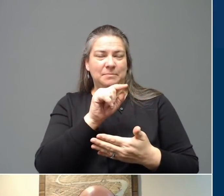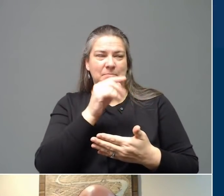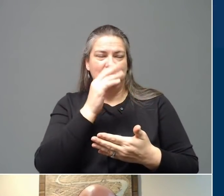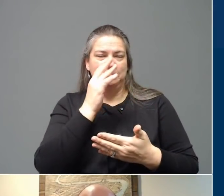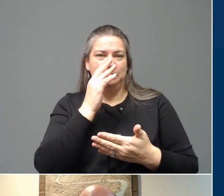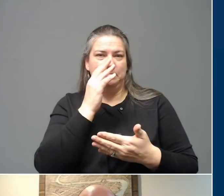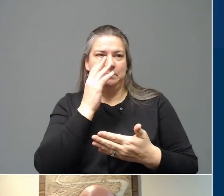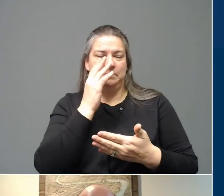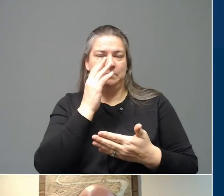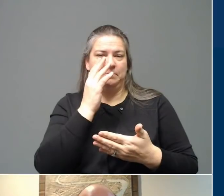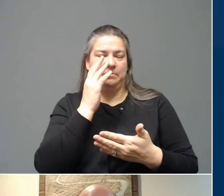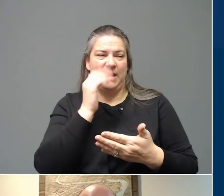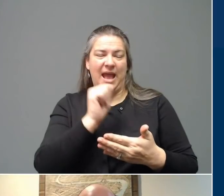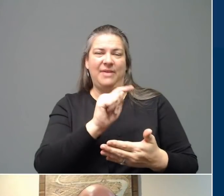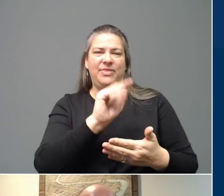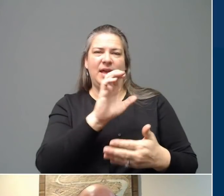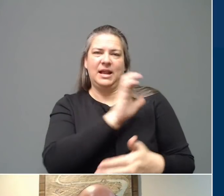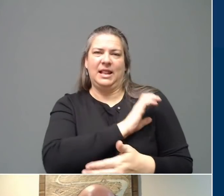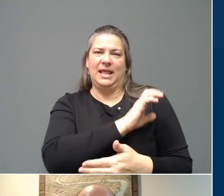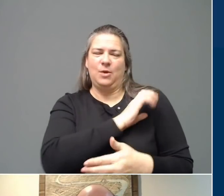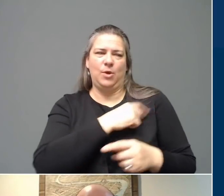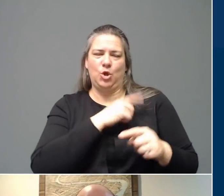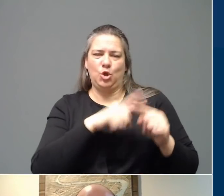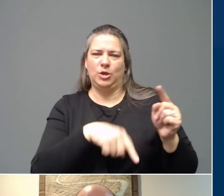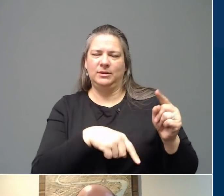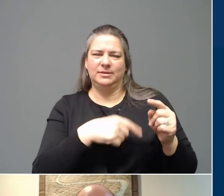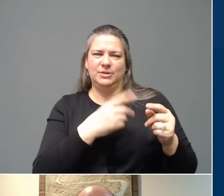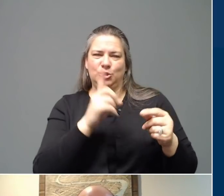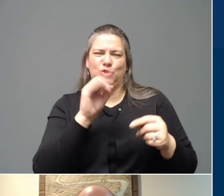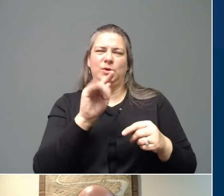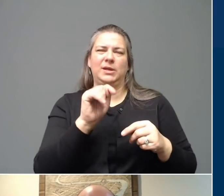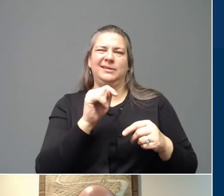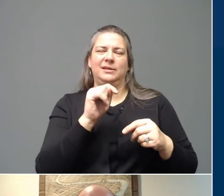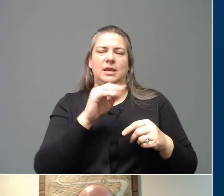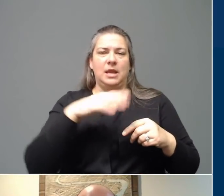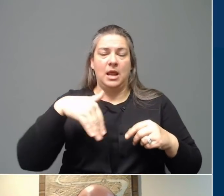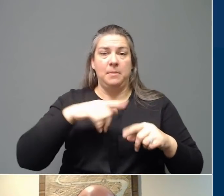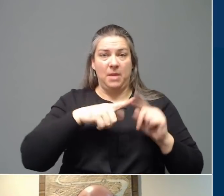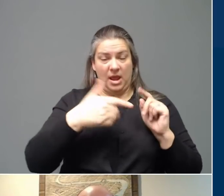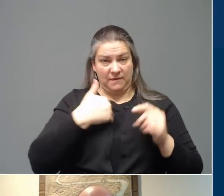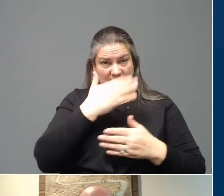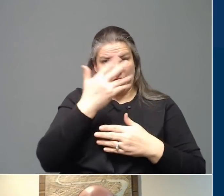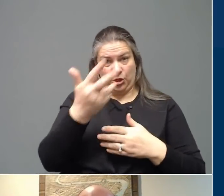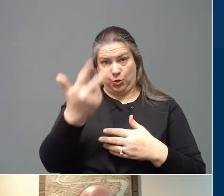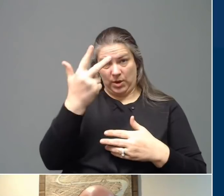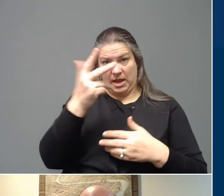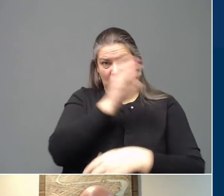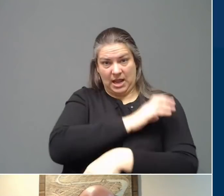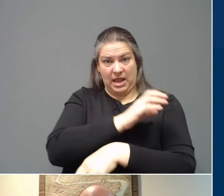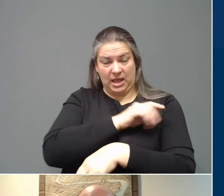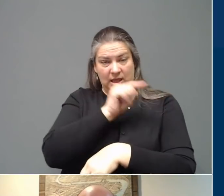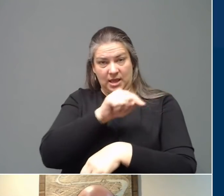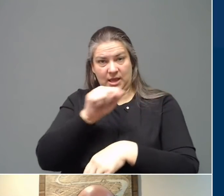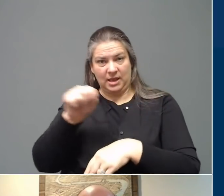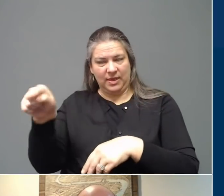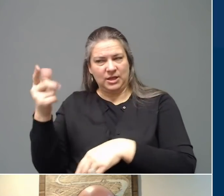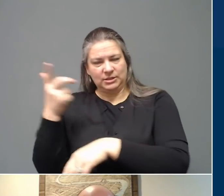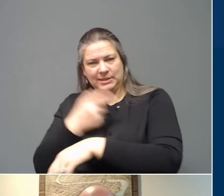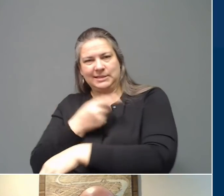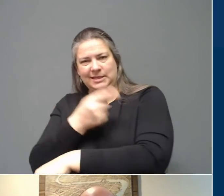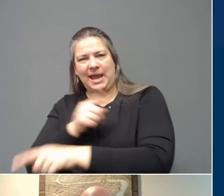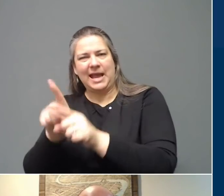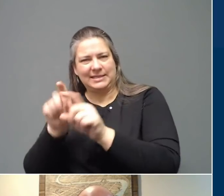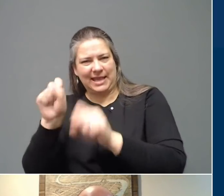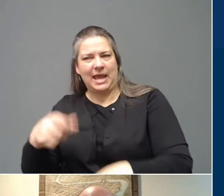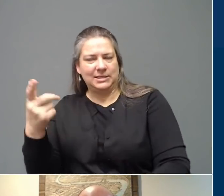clinic, but they are offering 3 clinics, and so they will be able to do that appropriately. And then, as the governor